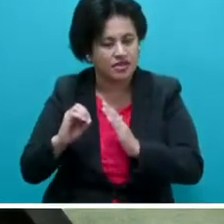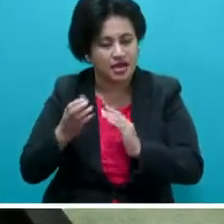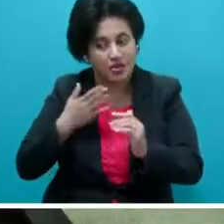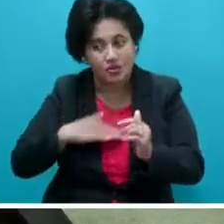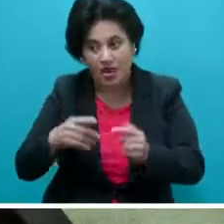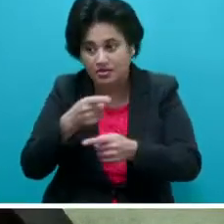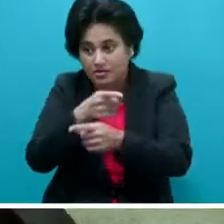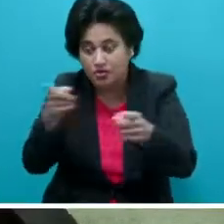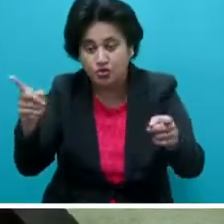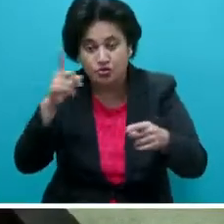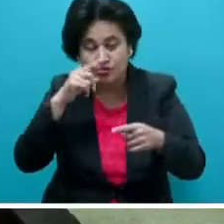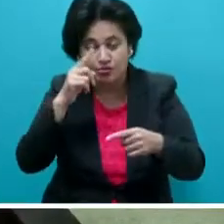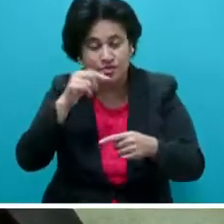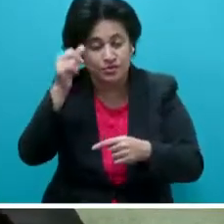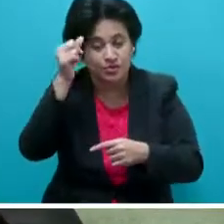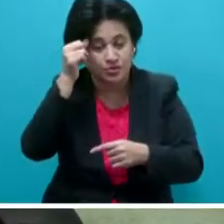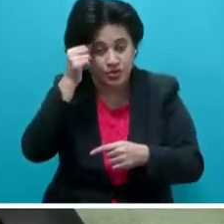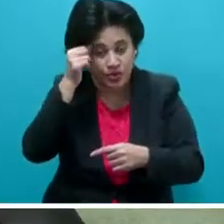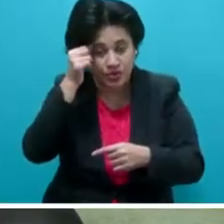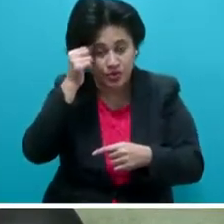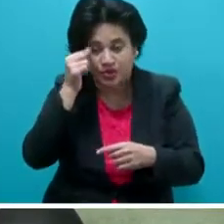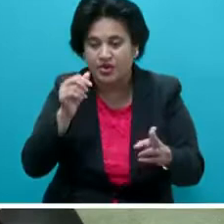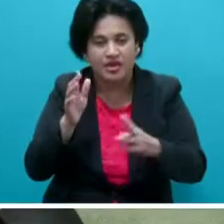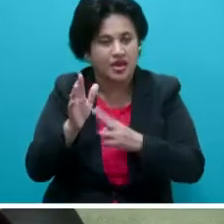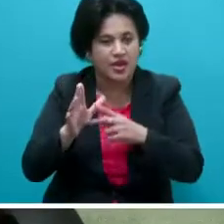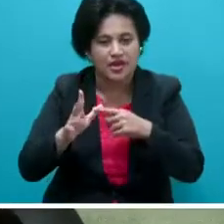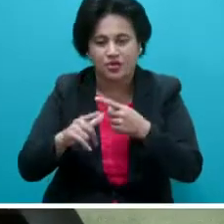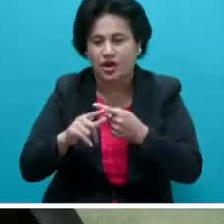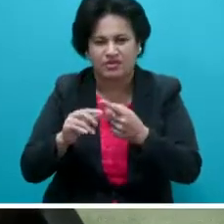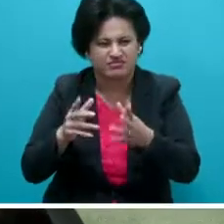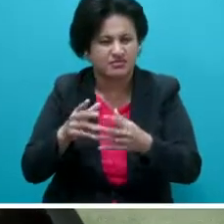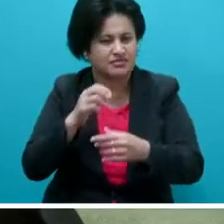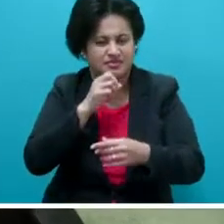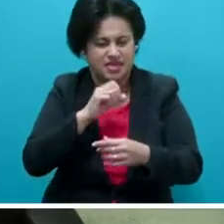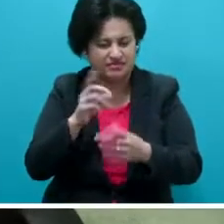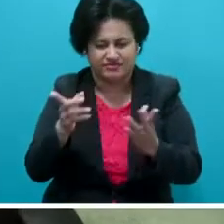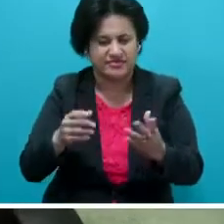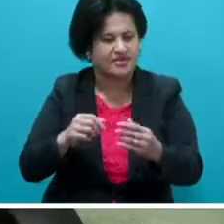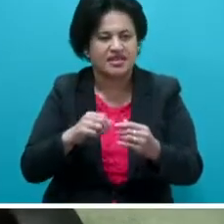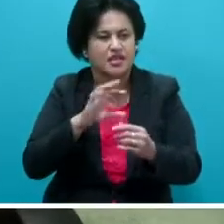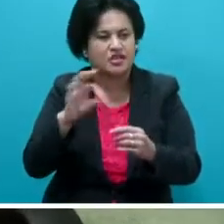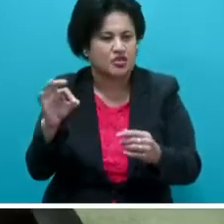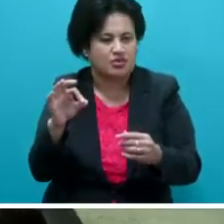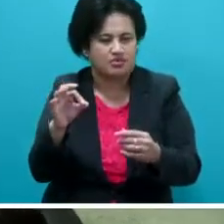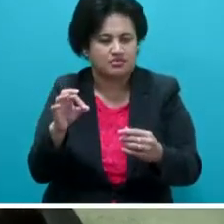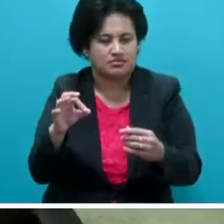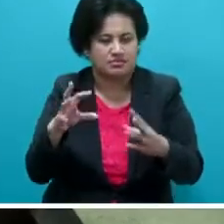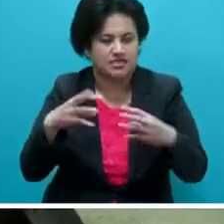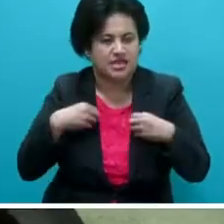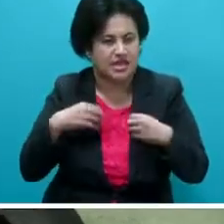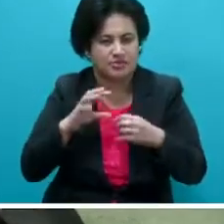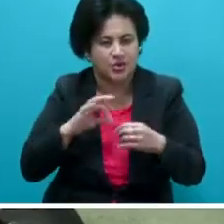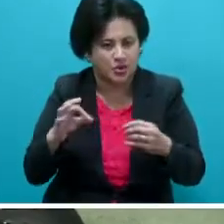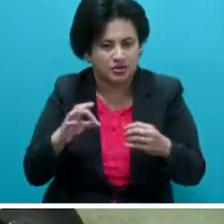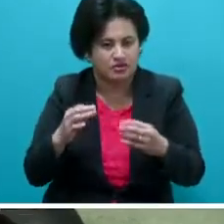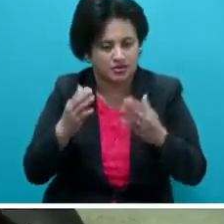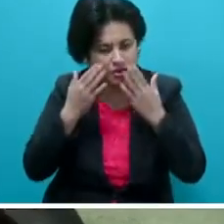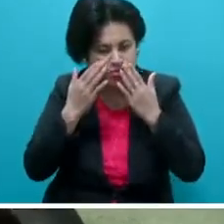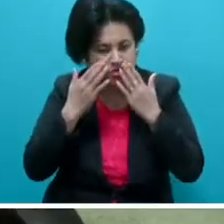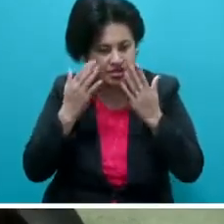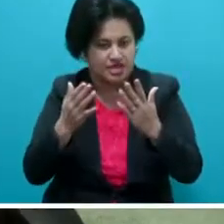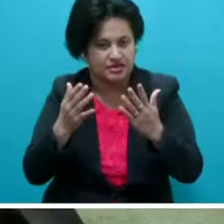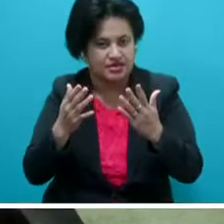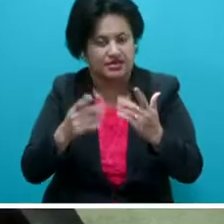that Honorable Nawaikula and his party and his leadership don't value the ideas of young people. That's what he's saying. Because if I'm too young at